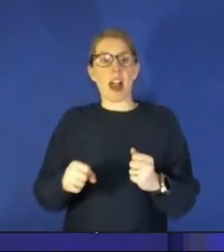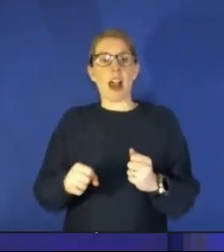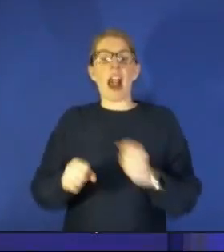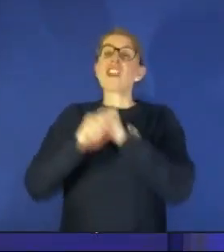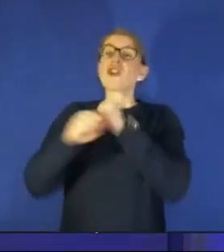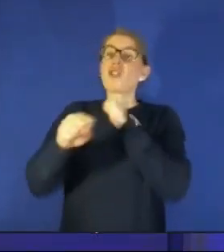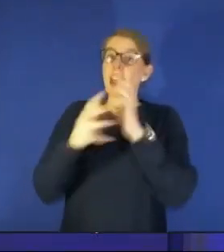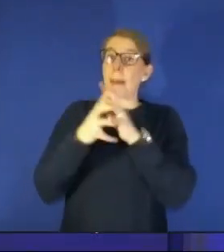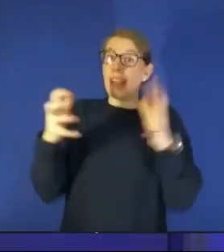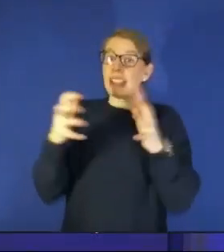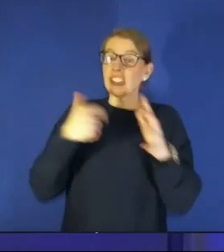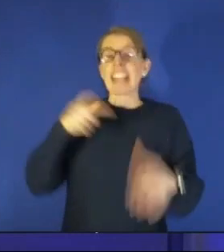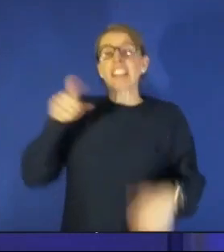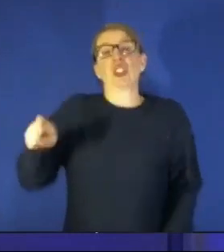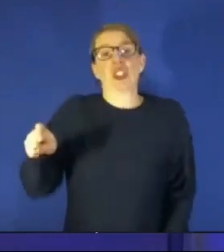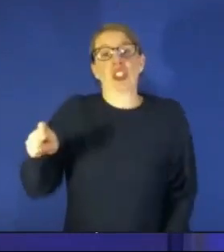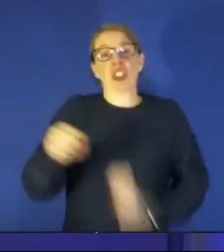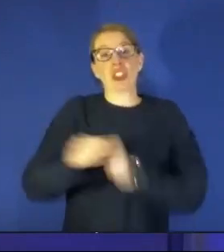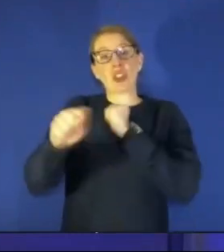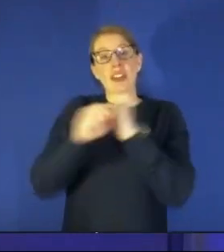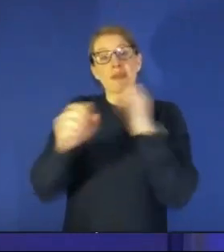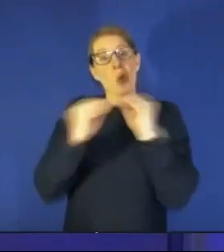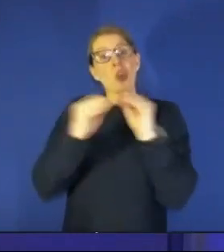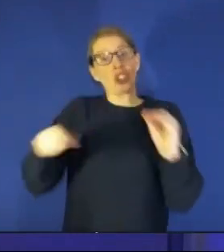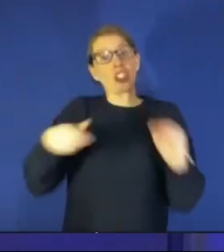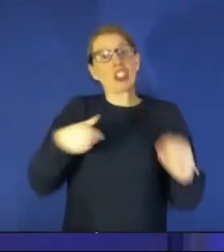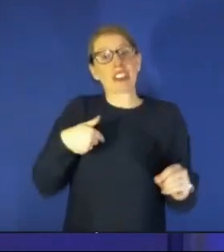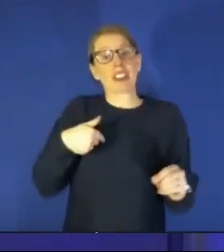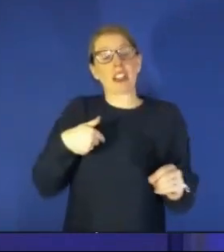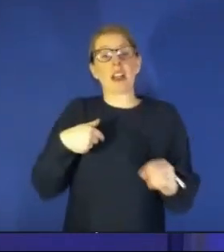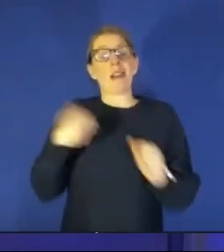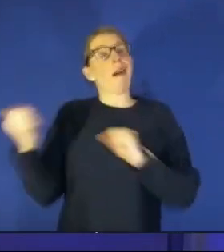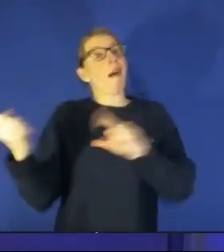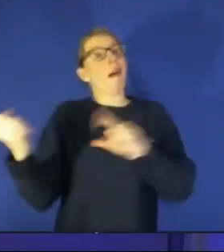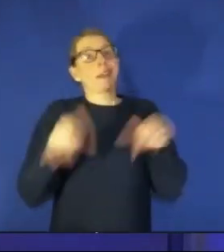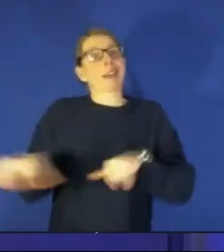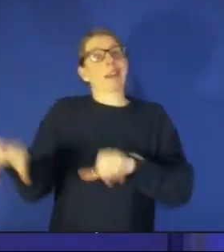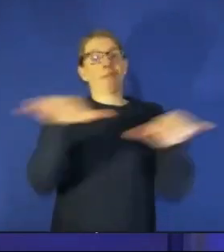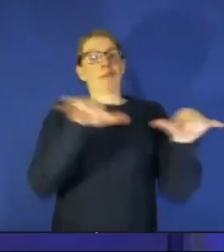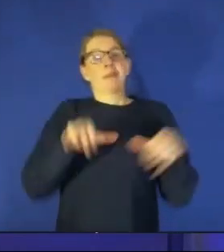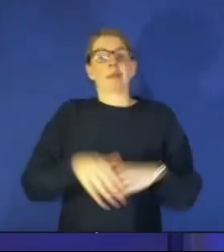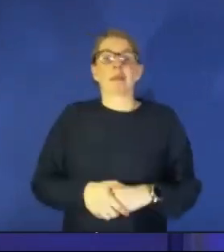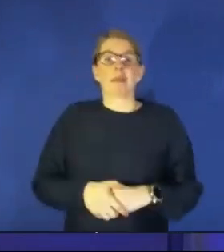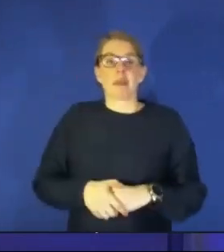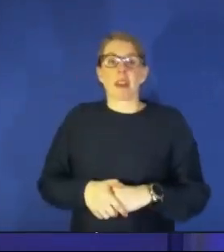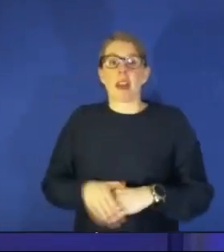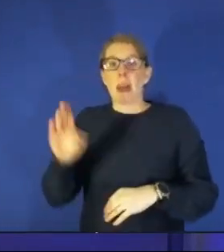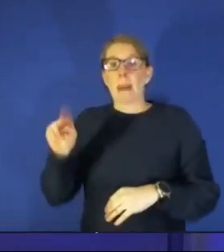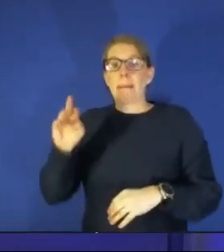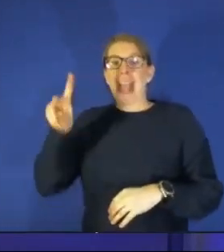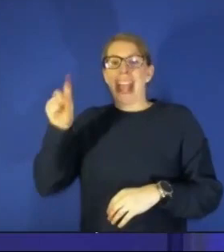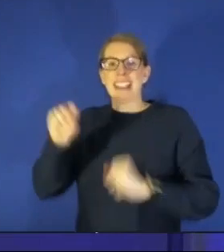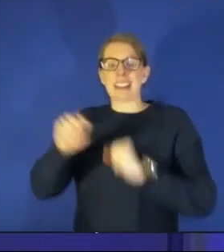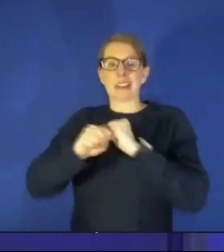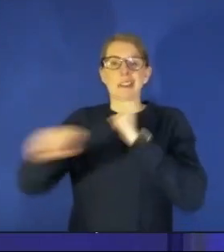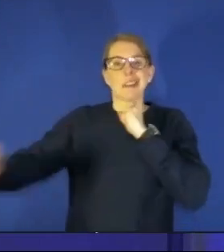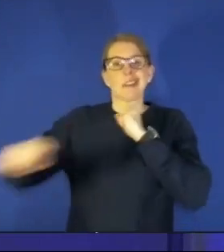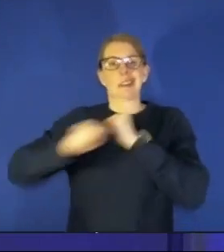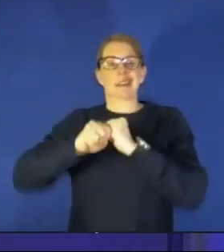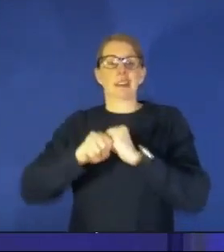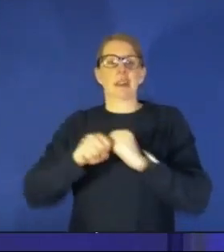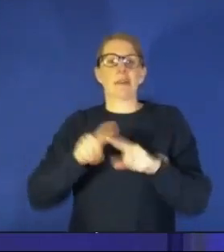as I should. I should stretch a lot more than I do. I know, we all should, Yeah, right? I really should. I have bands and all that at home, but sometimes just okay. I'm